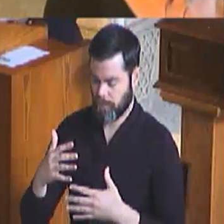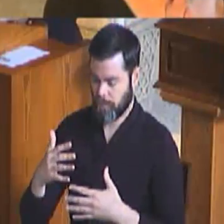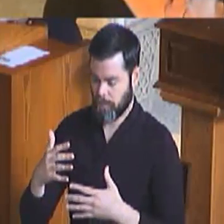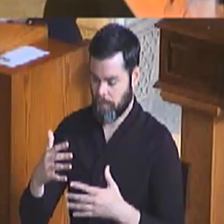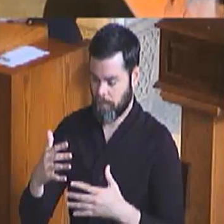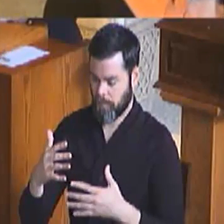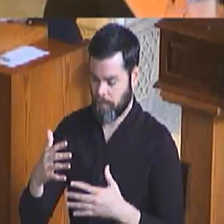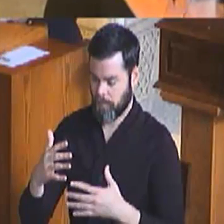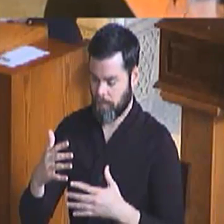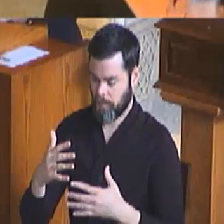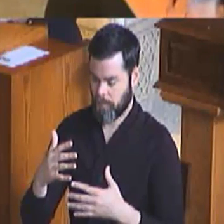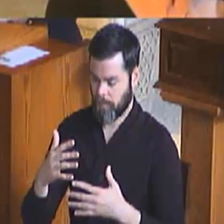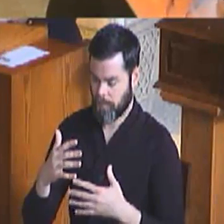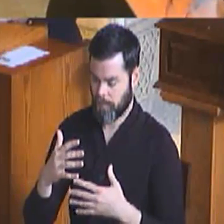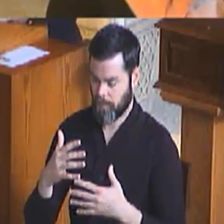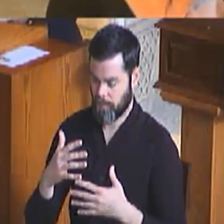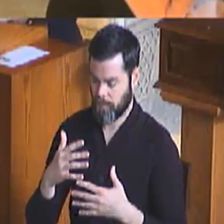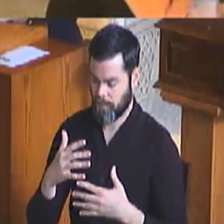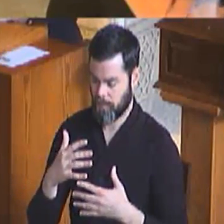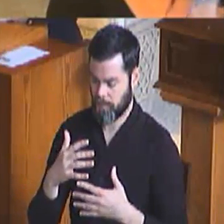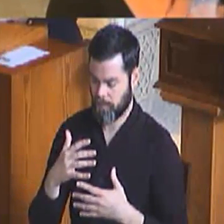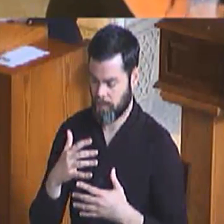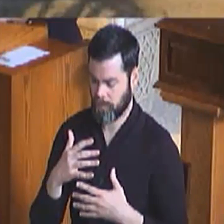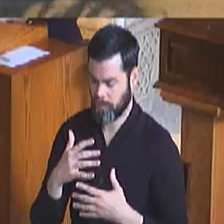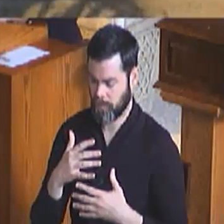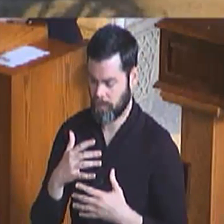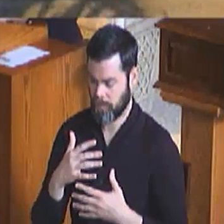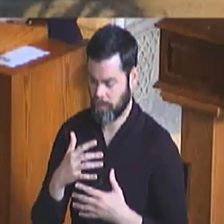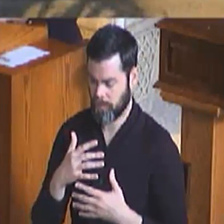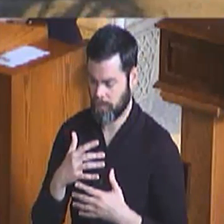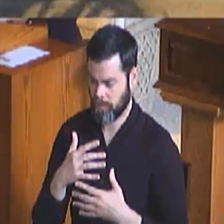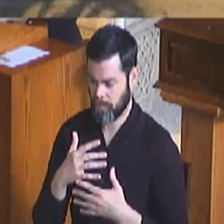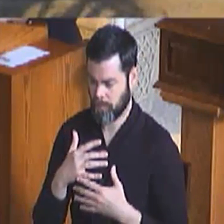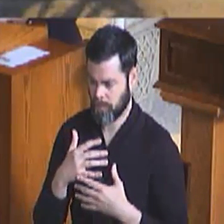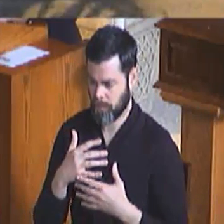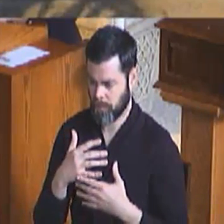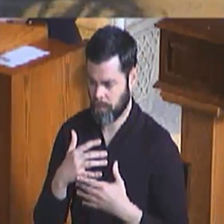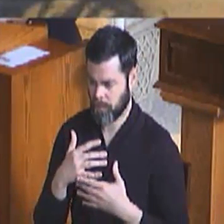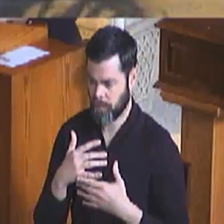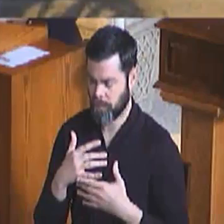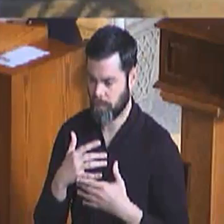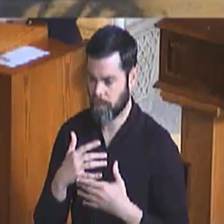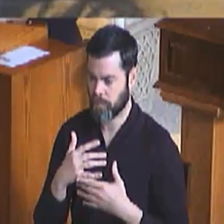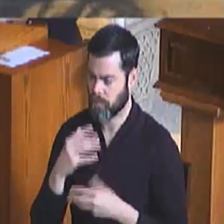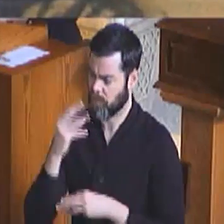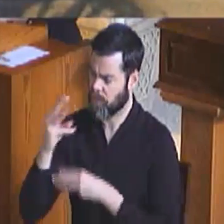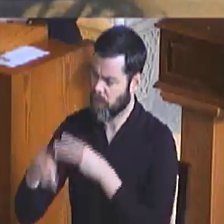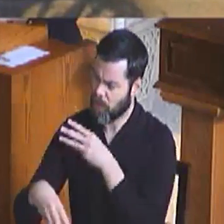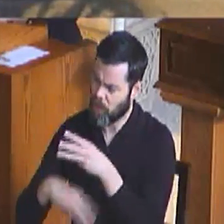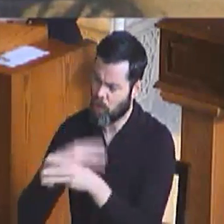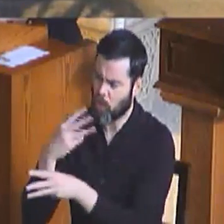Few things in this physical realm seem like they can be counted on.